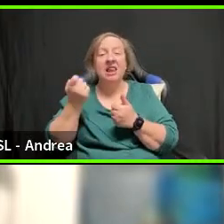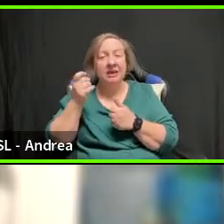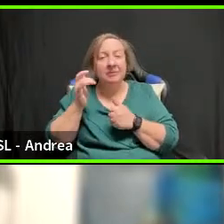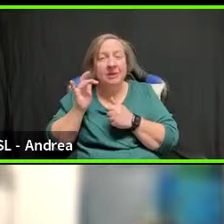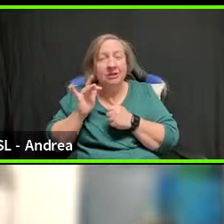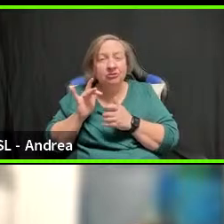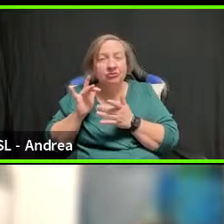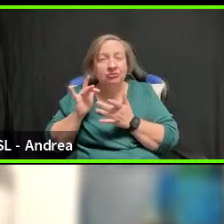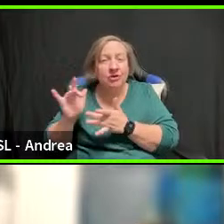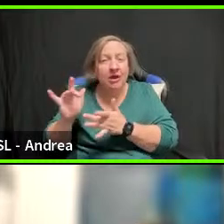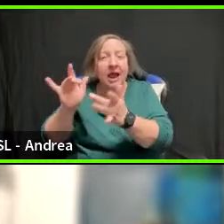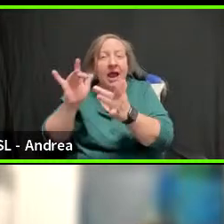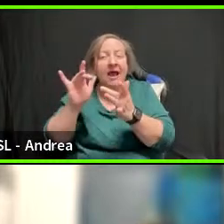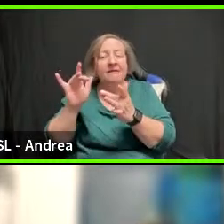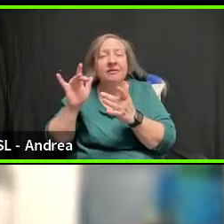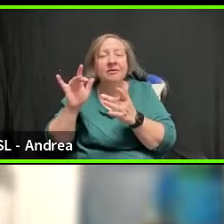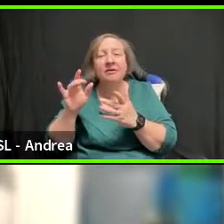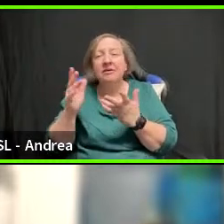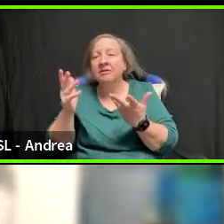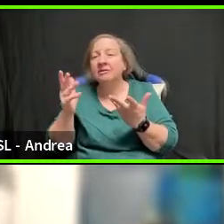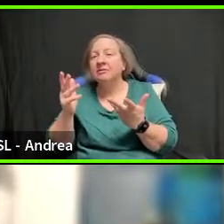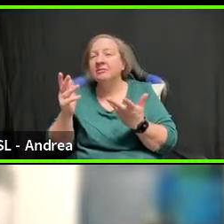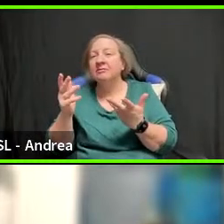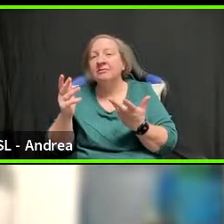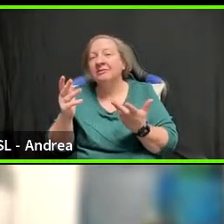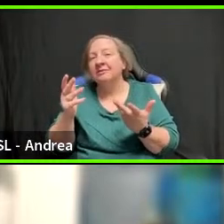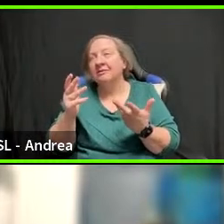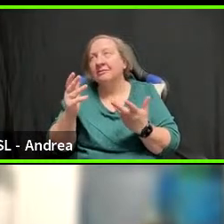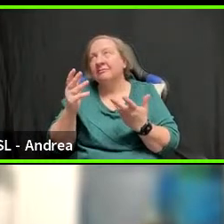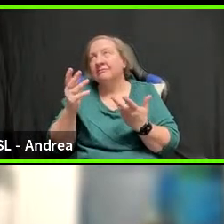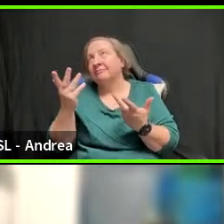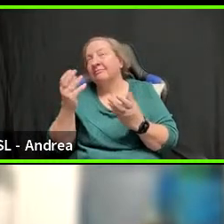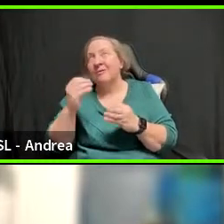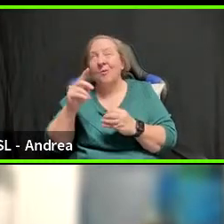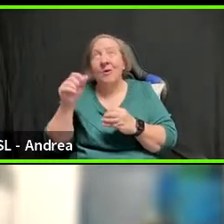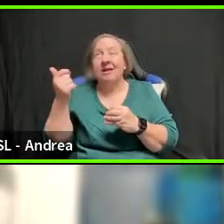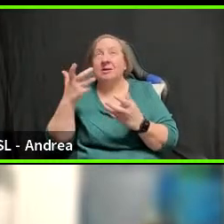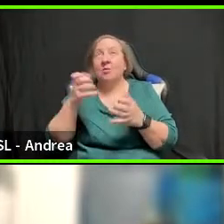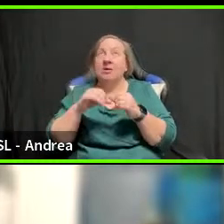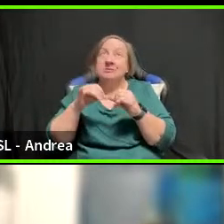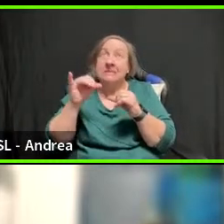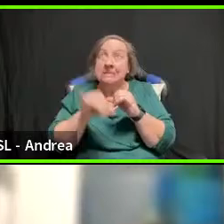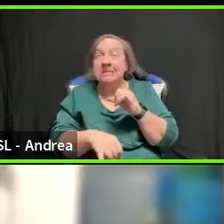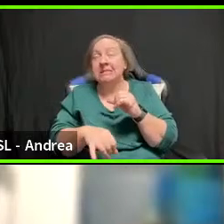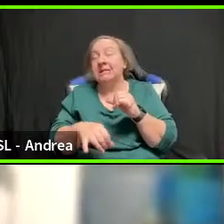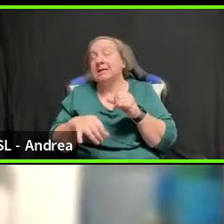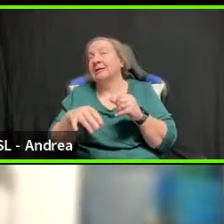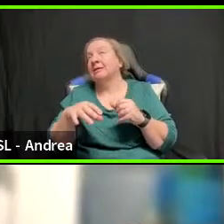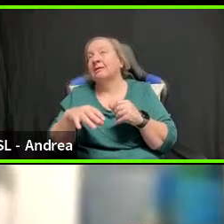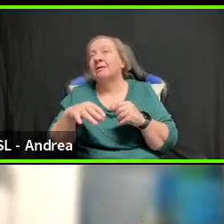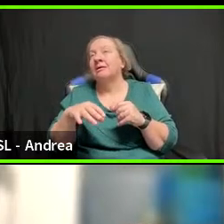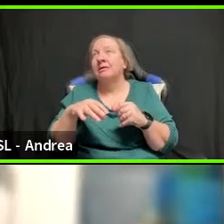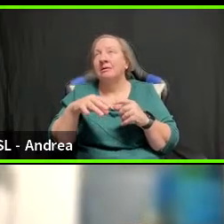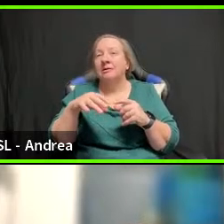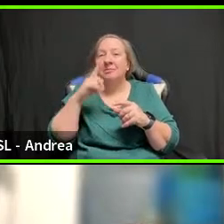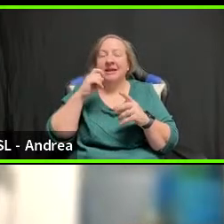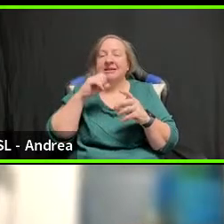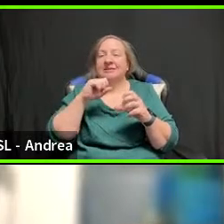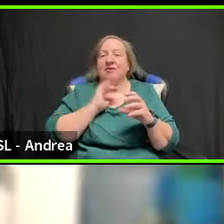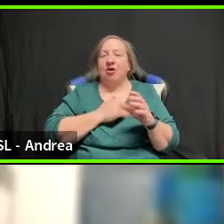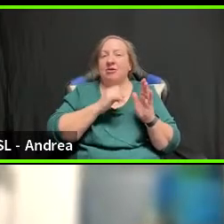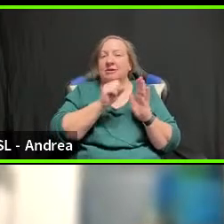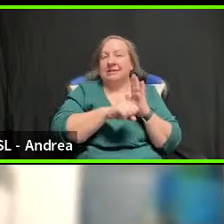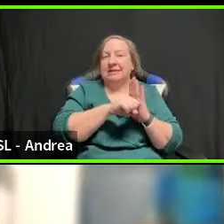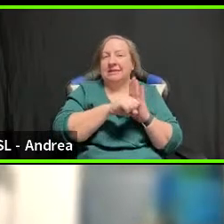don't know where else I'd want to be with the seasons that we have sometimes. But I think if I was going to move somewhere for a year or so, I might go to